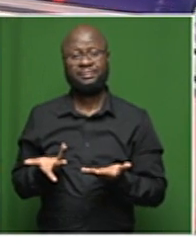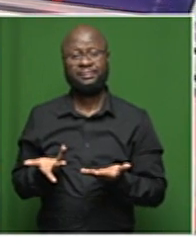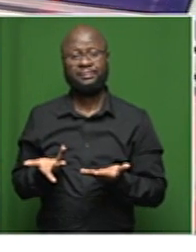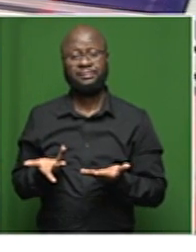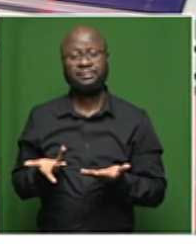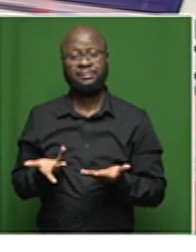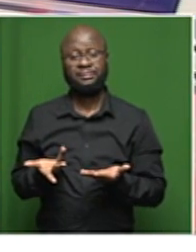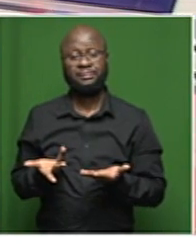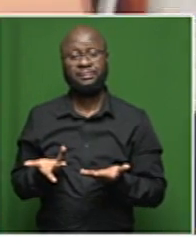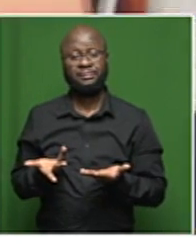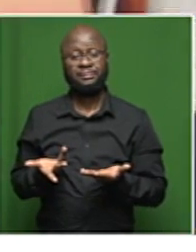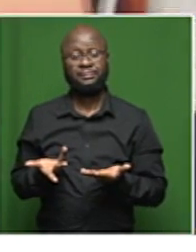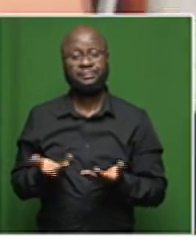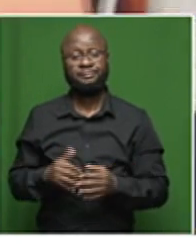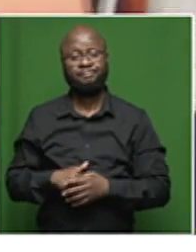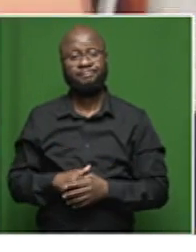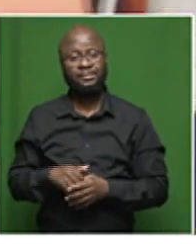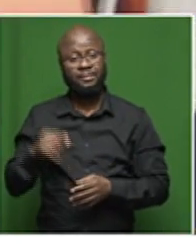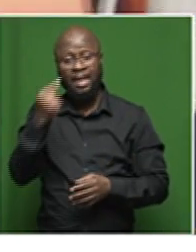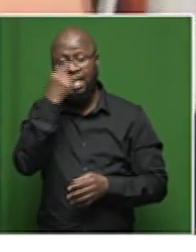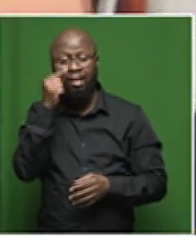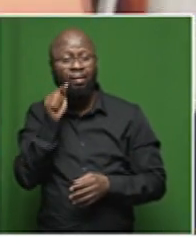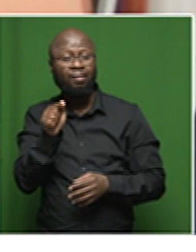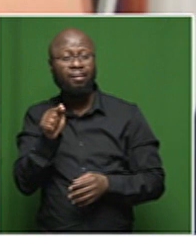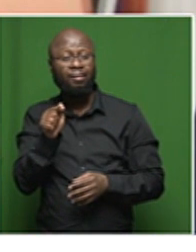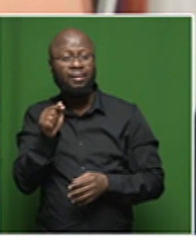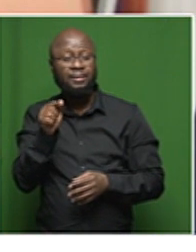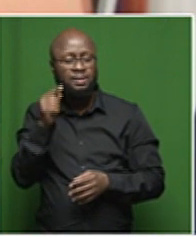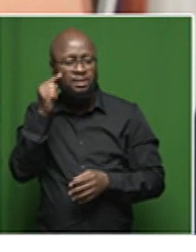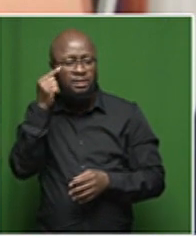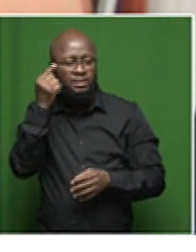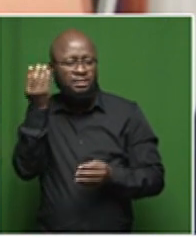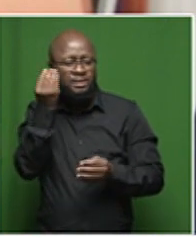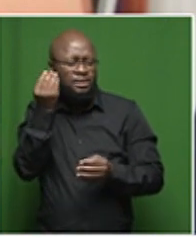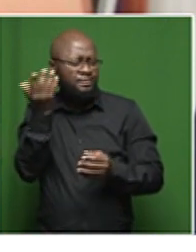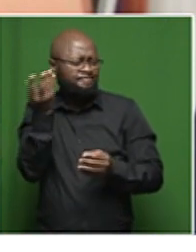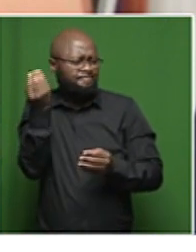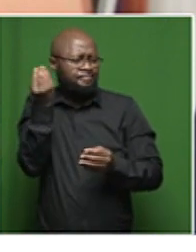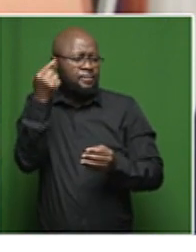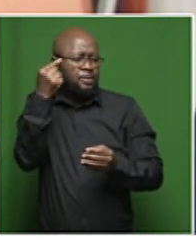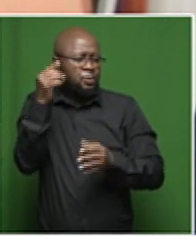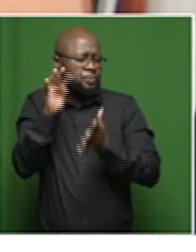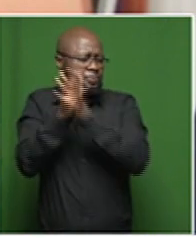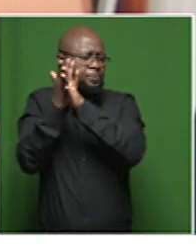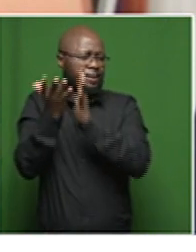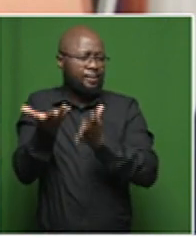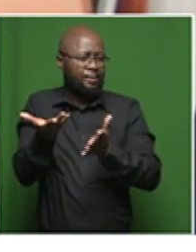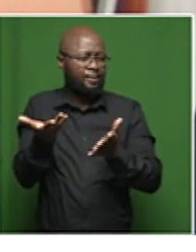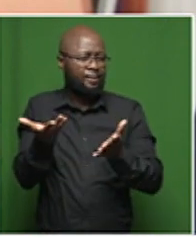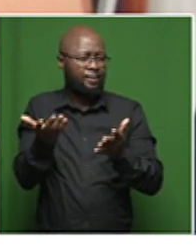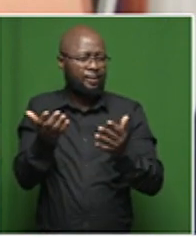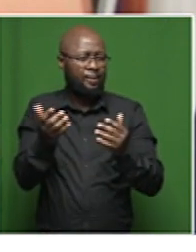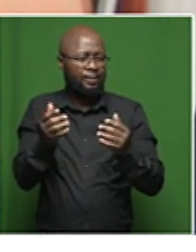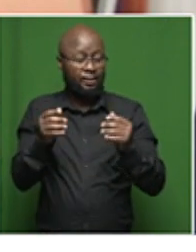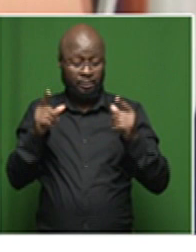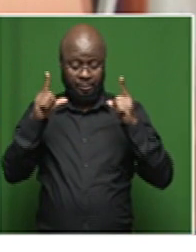so in the eyes, the blood vessels can get damaged, and then you can get blindness because of that. You know, it is almost